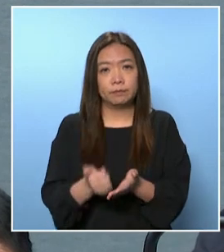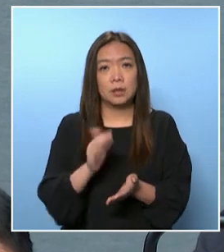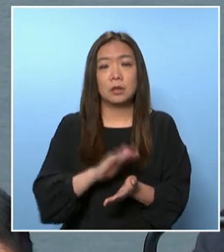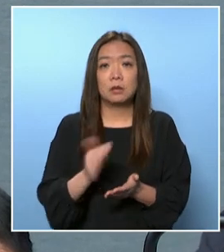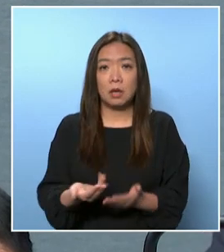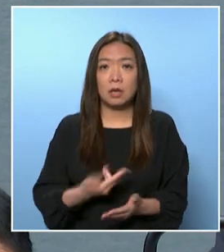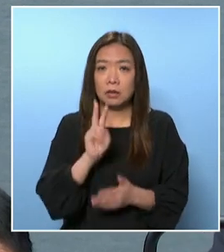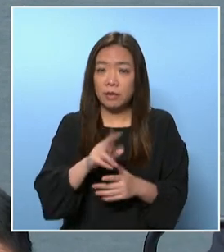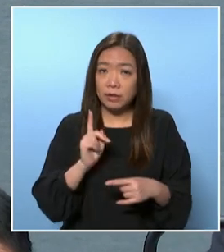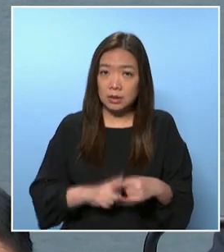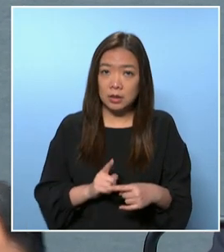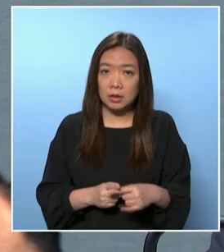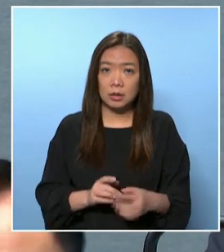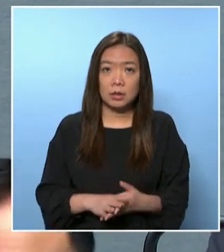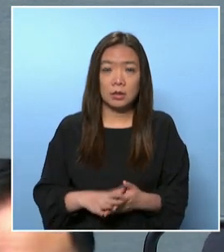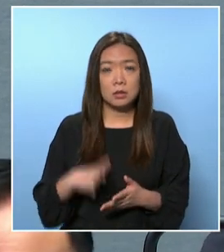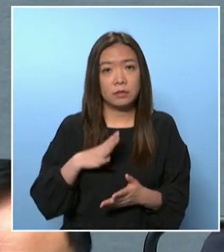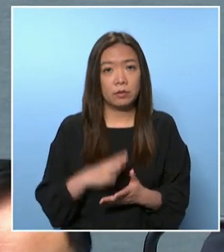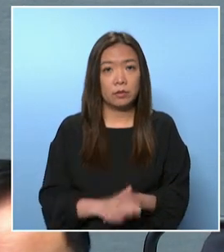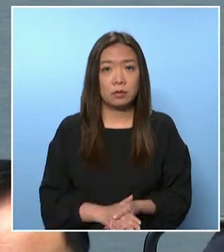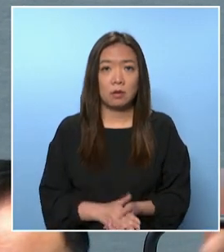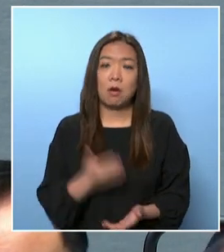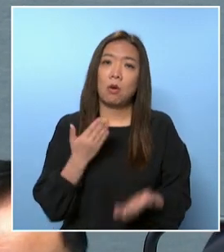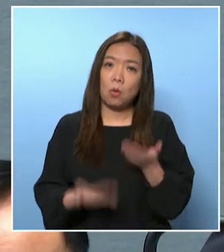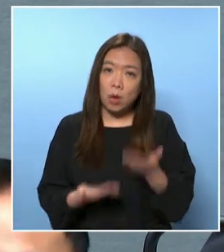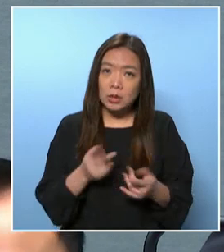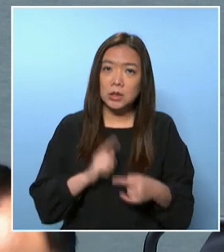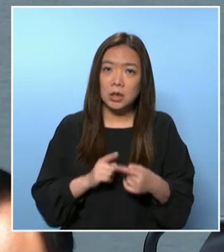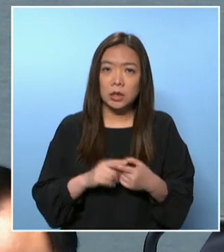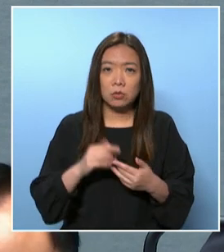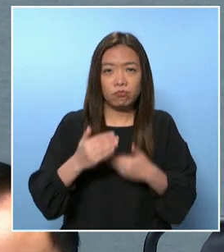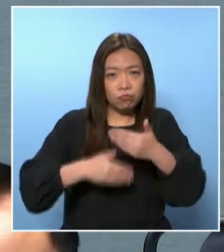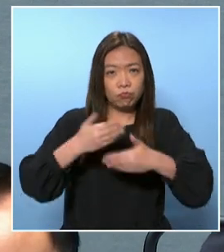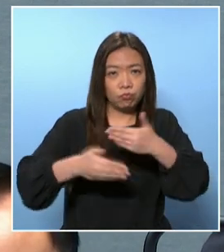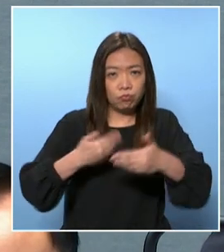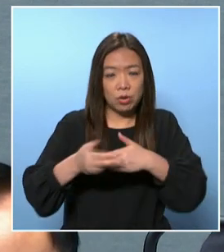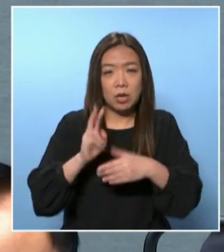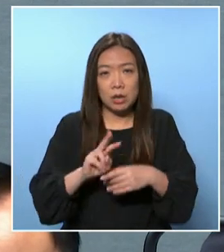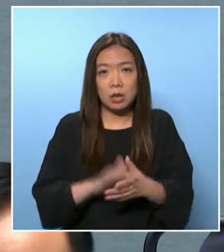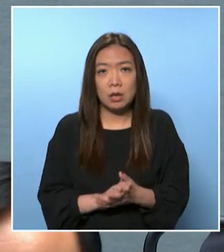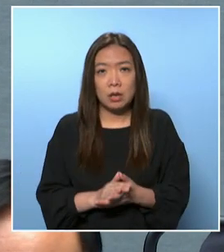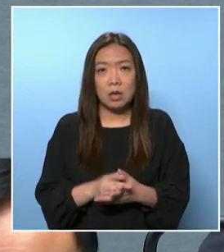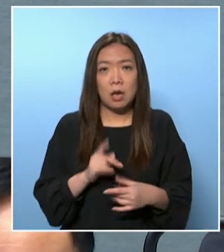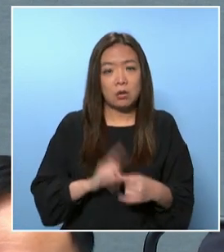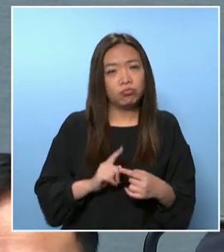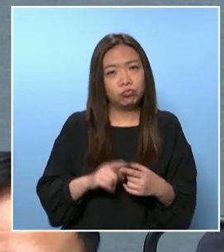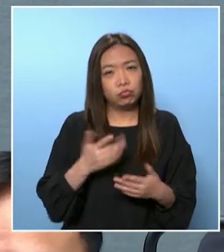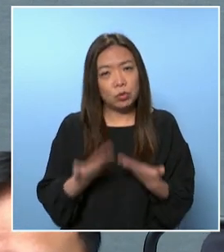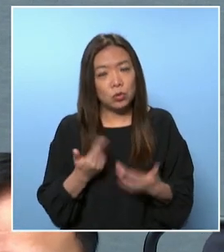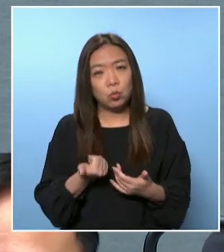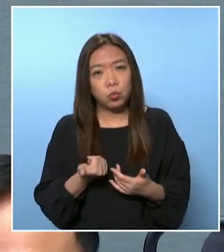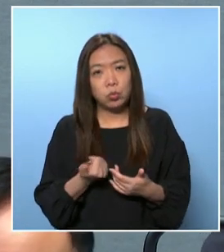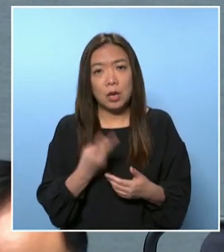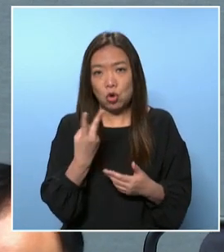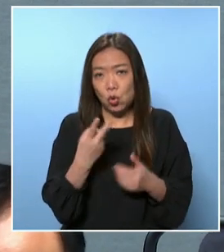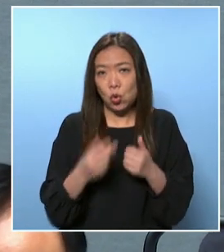like to congratulate them on this. But in terms of the effectiveness, I think it would take time for these to be yielding tangible